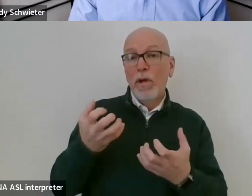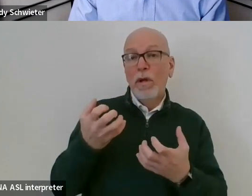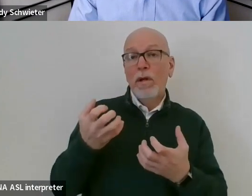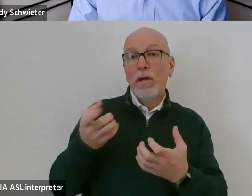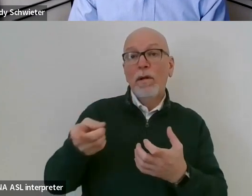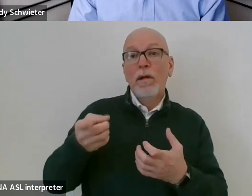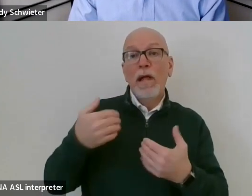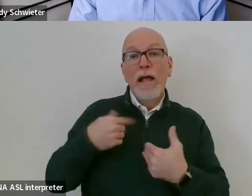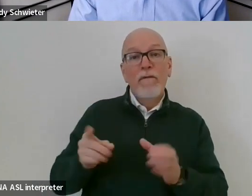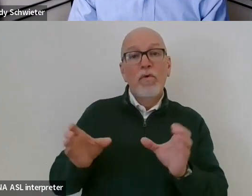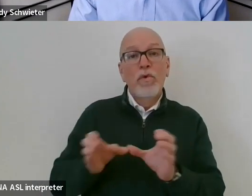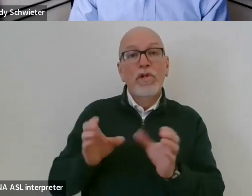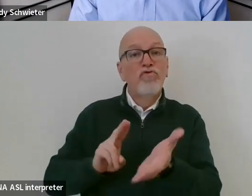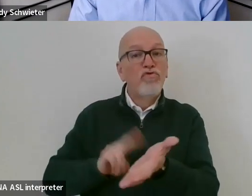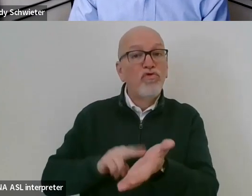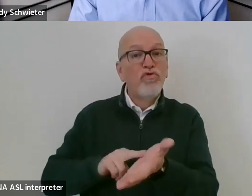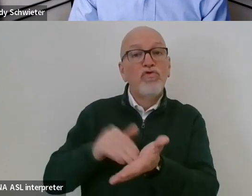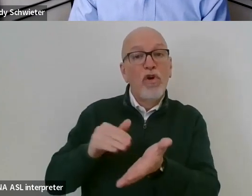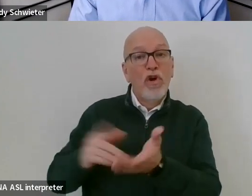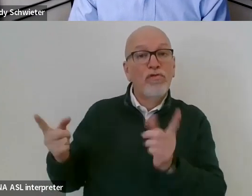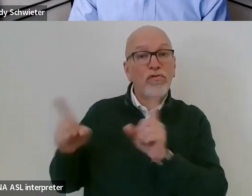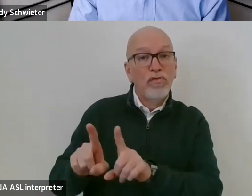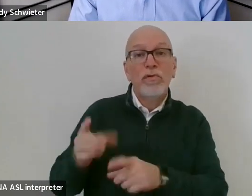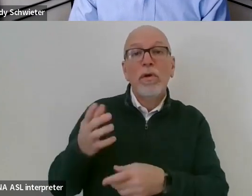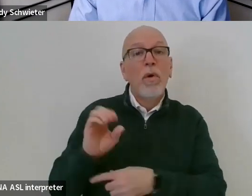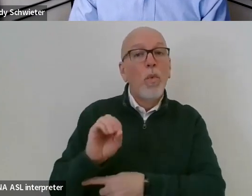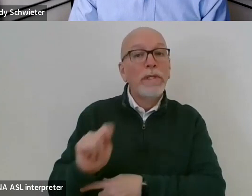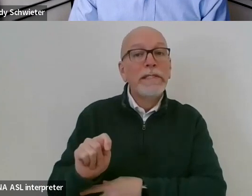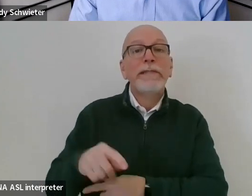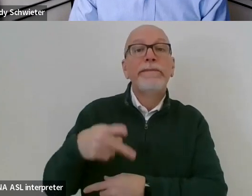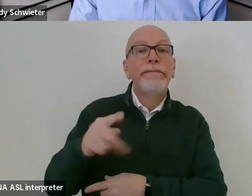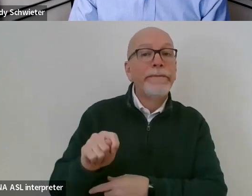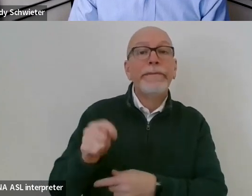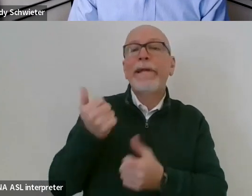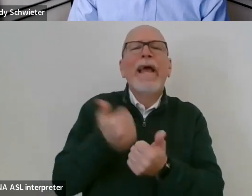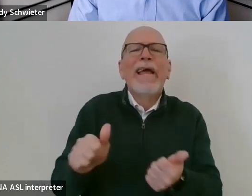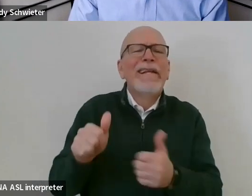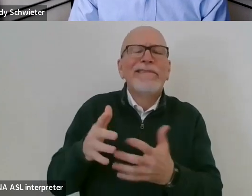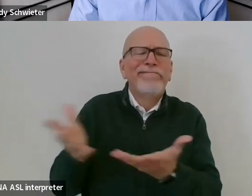a credentialed nurse, doctor, occupational therapist, or any of the